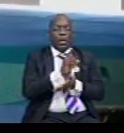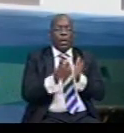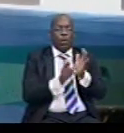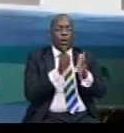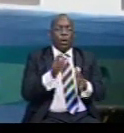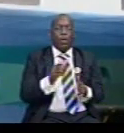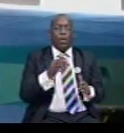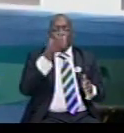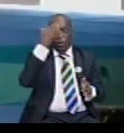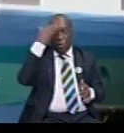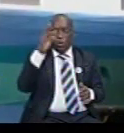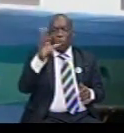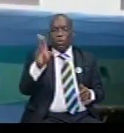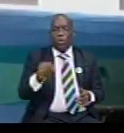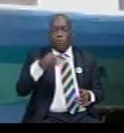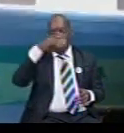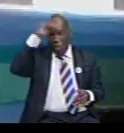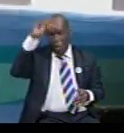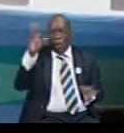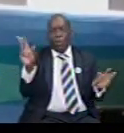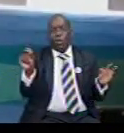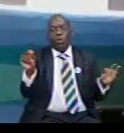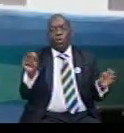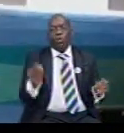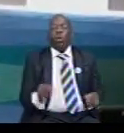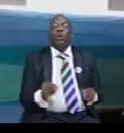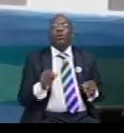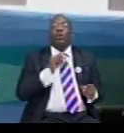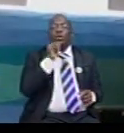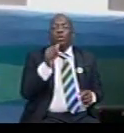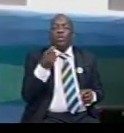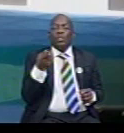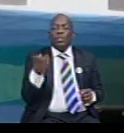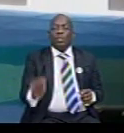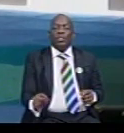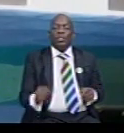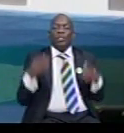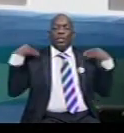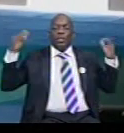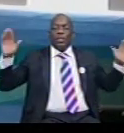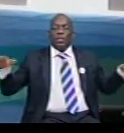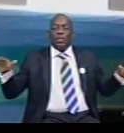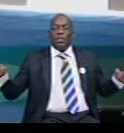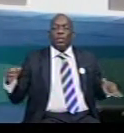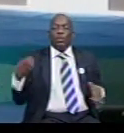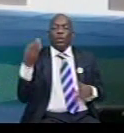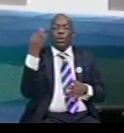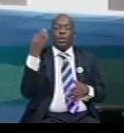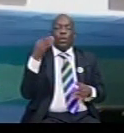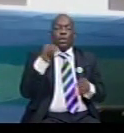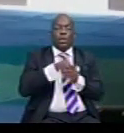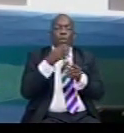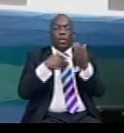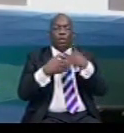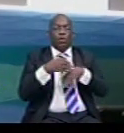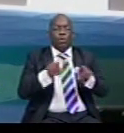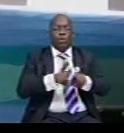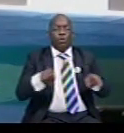No, not the angels of heaven, but my Father